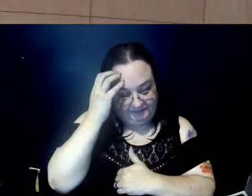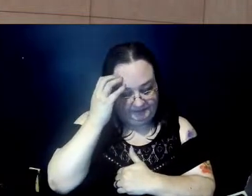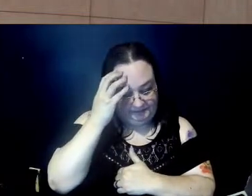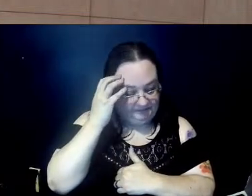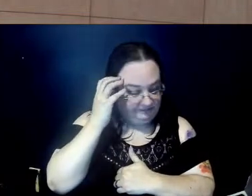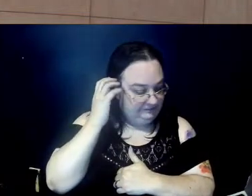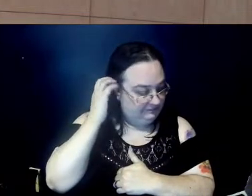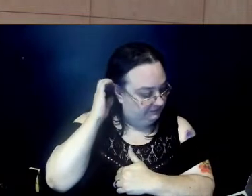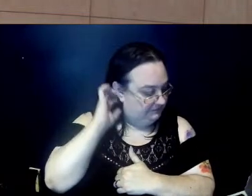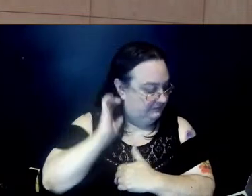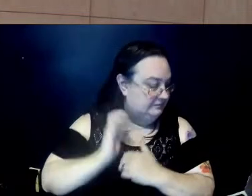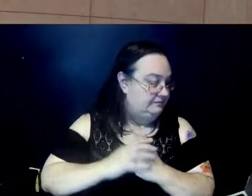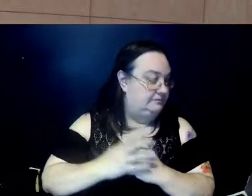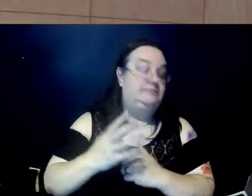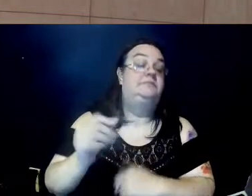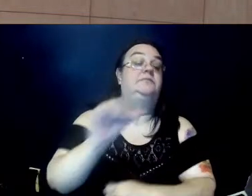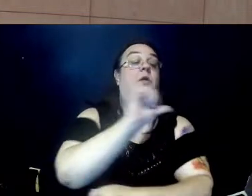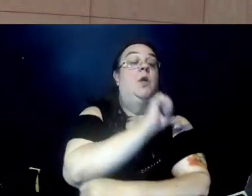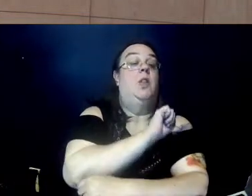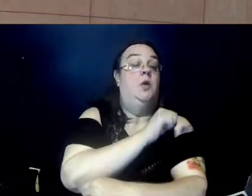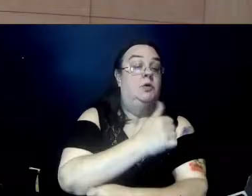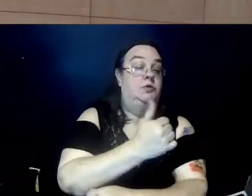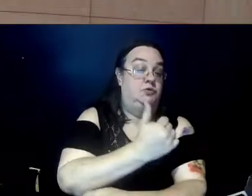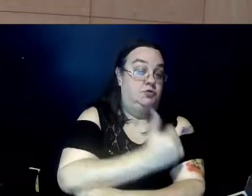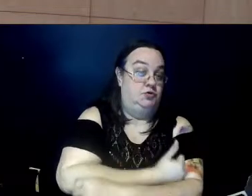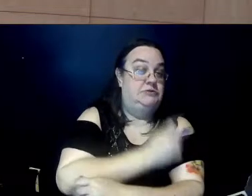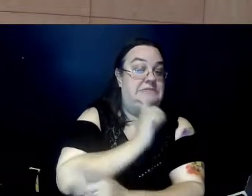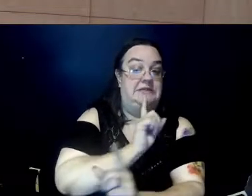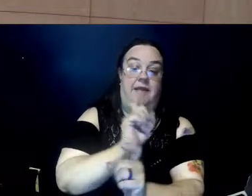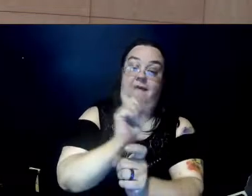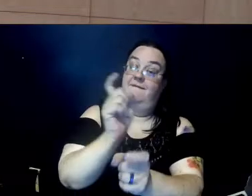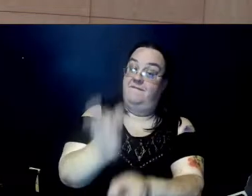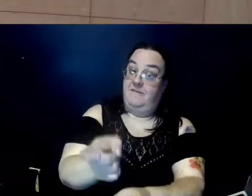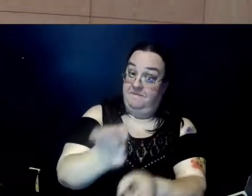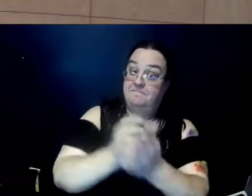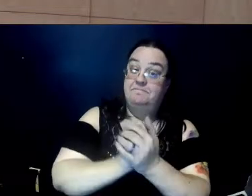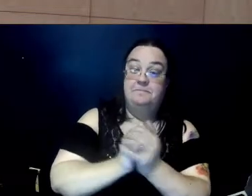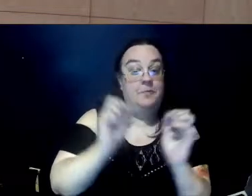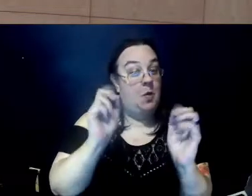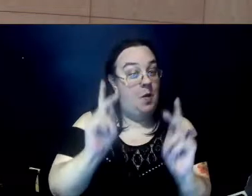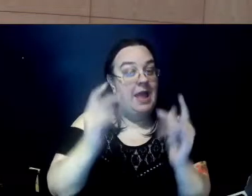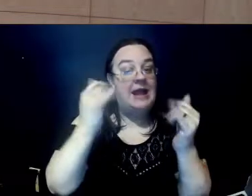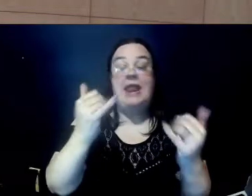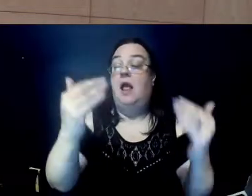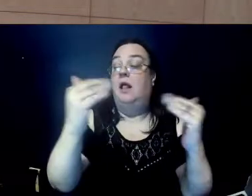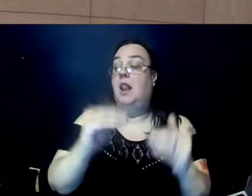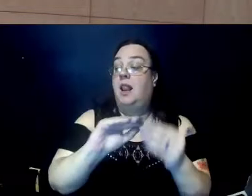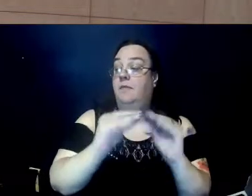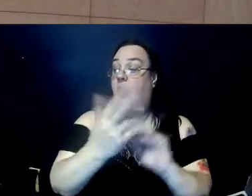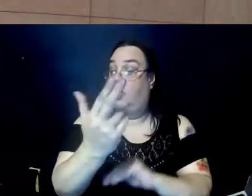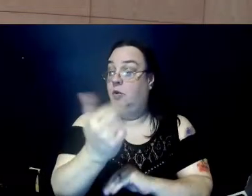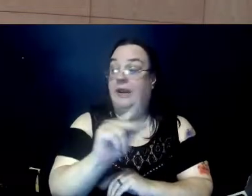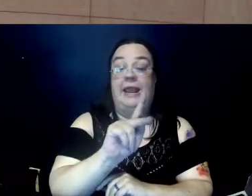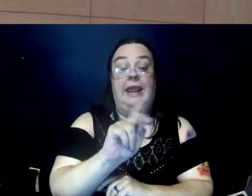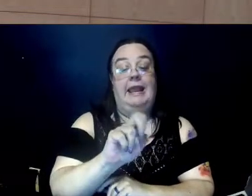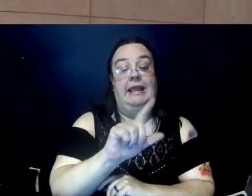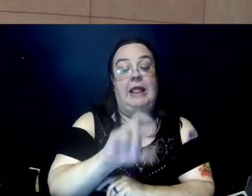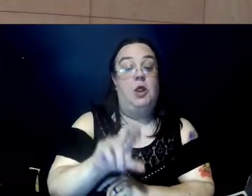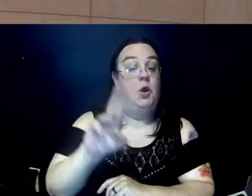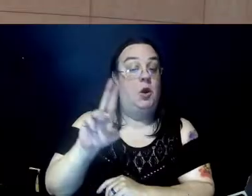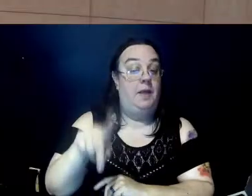and the authorization is given. Okay, that takes us to item 13, the Keller update.